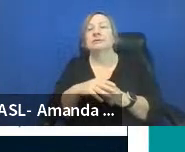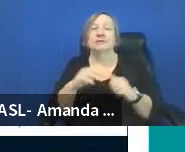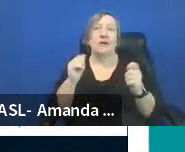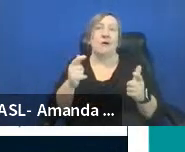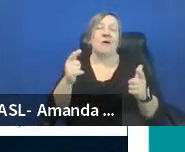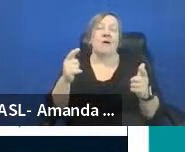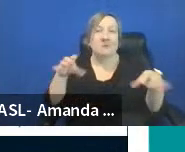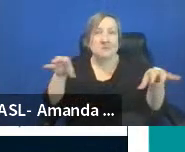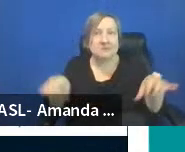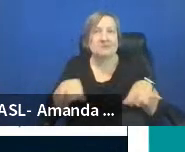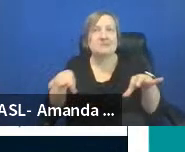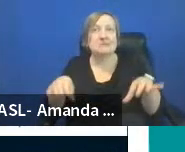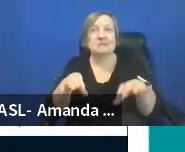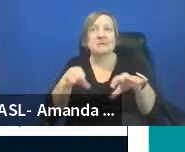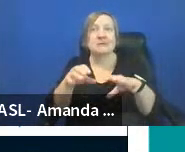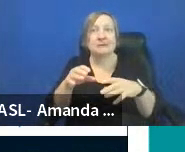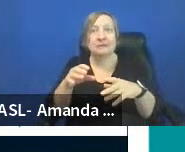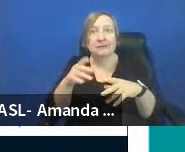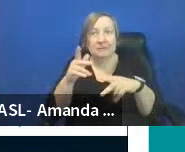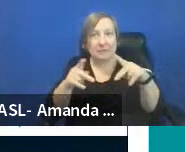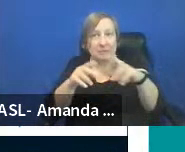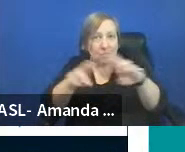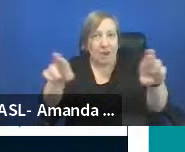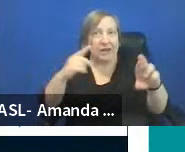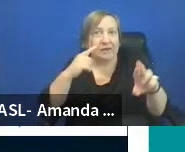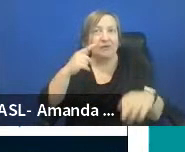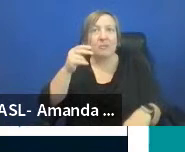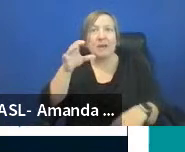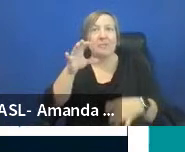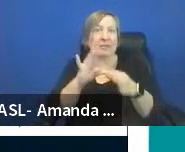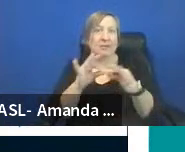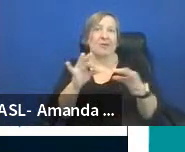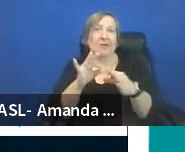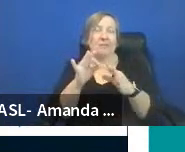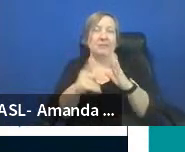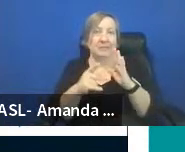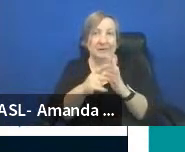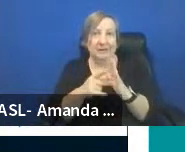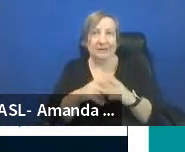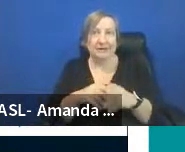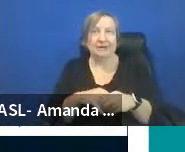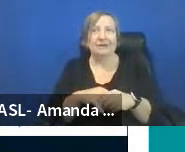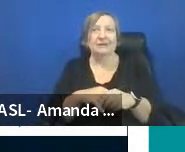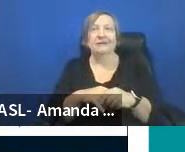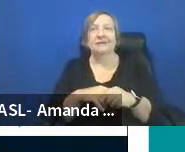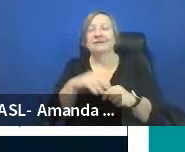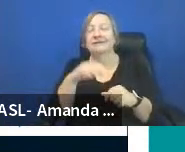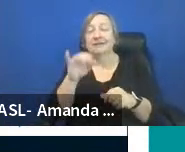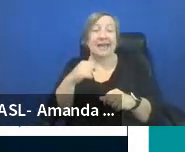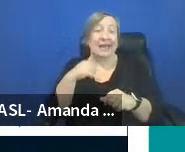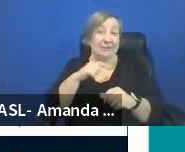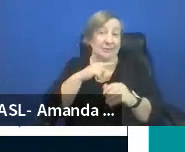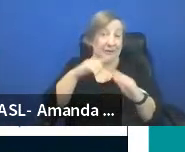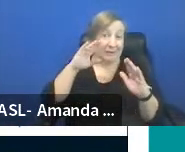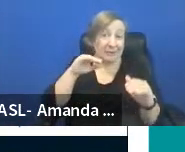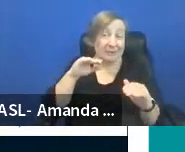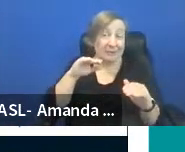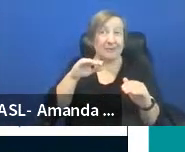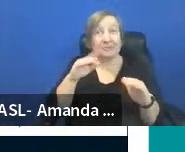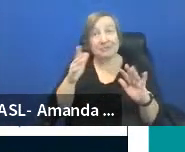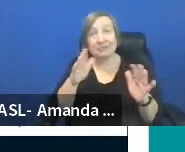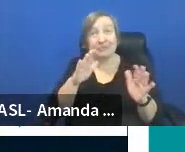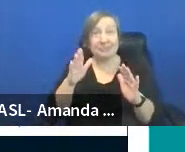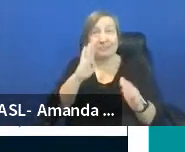deck, getting folks ready for that public comment period, which we are hoping will be sometime